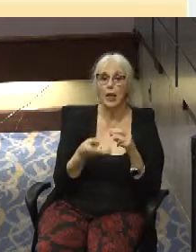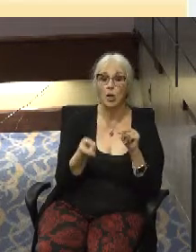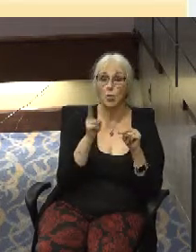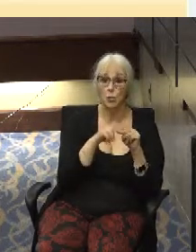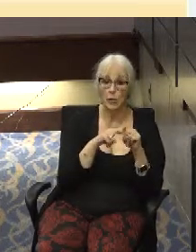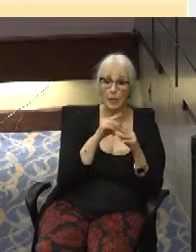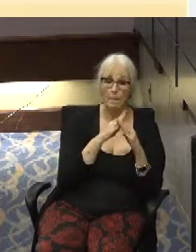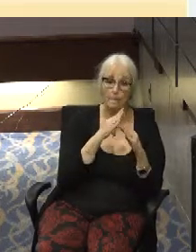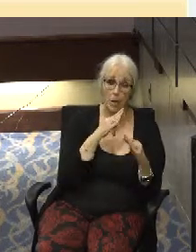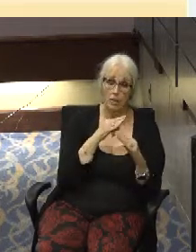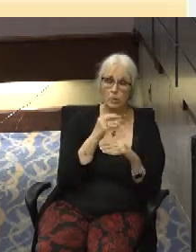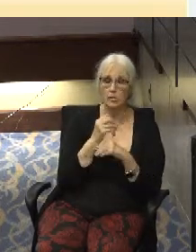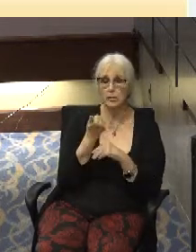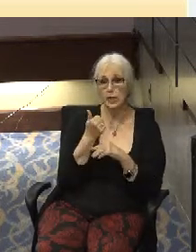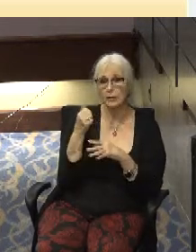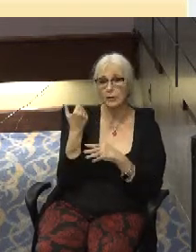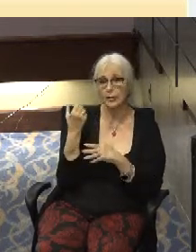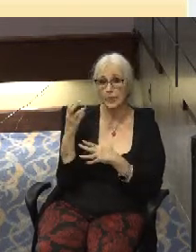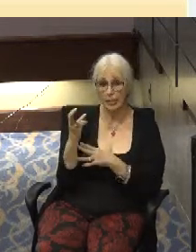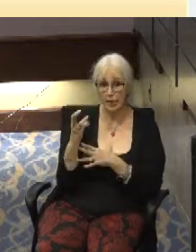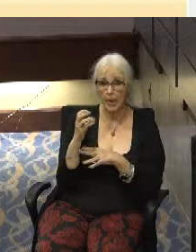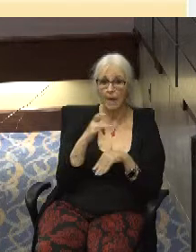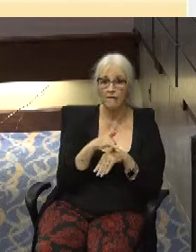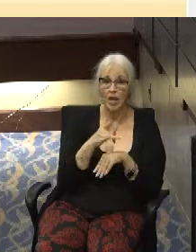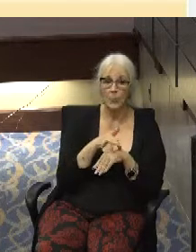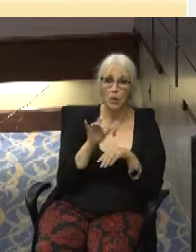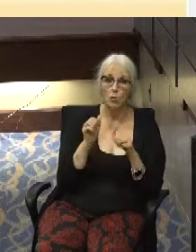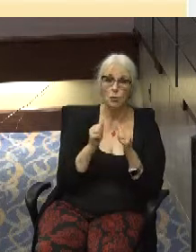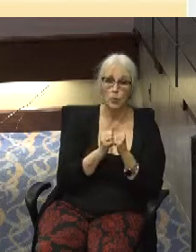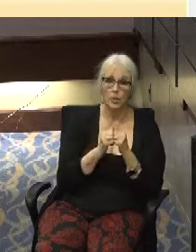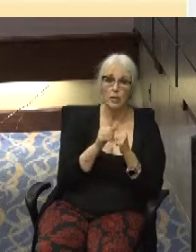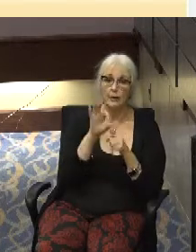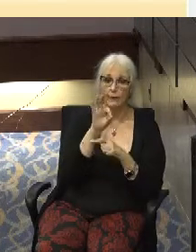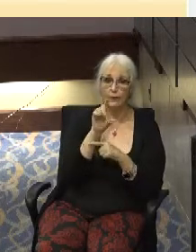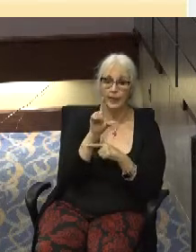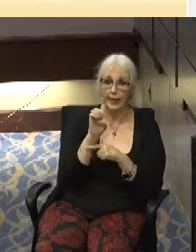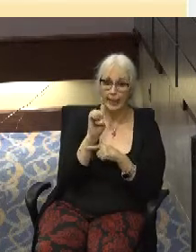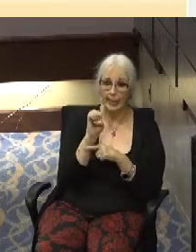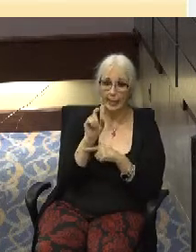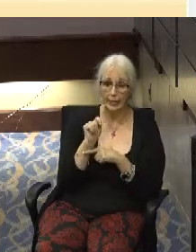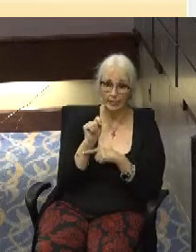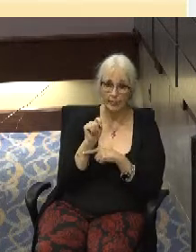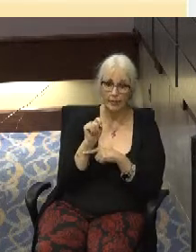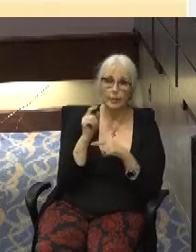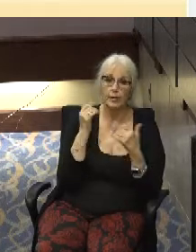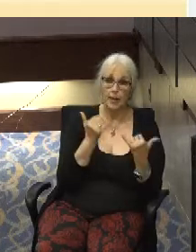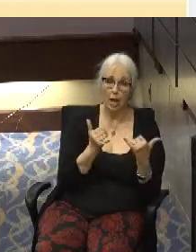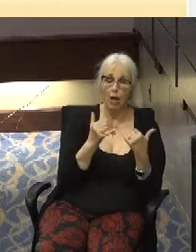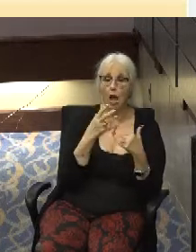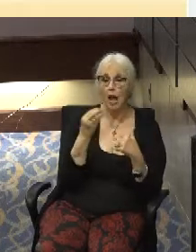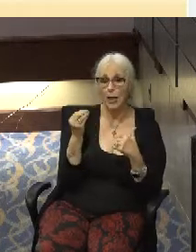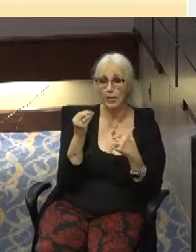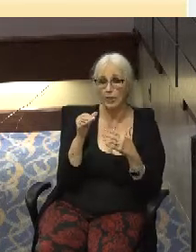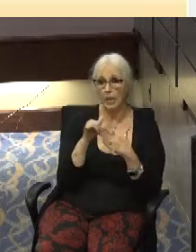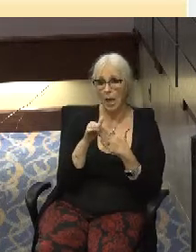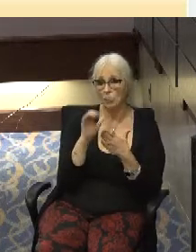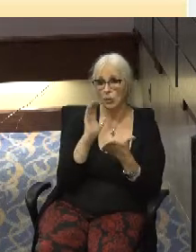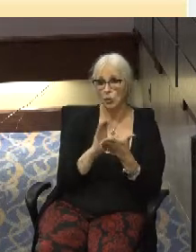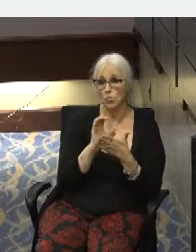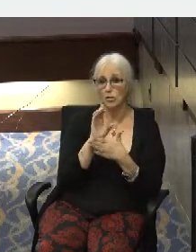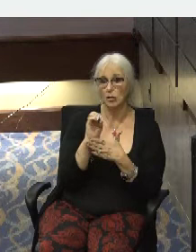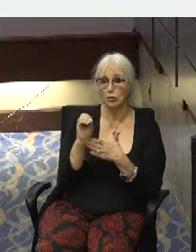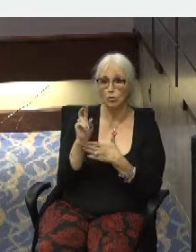to 16 that is available with the current fleet. And then, of course, the microtransit zones would increase from 0 to 2.